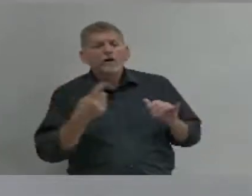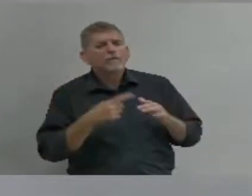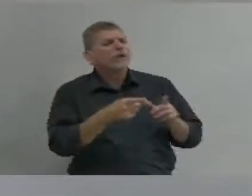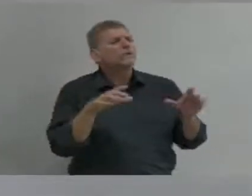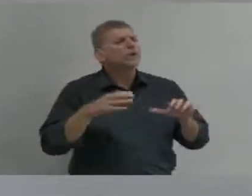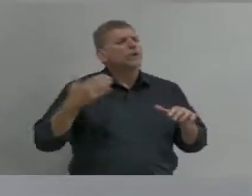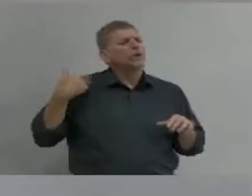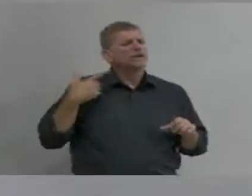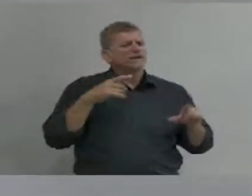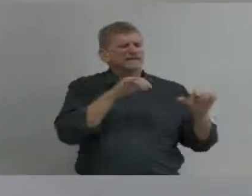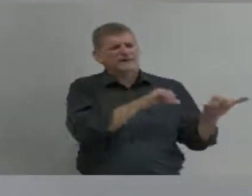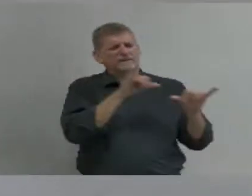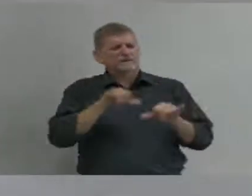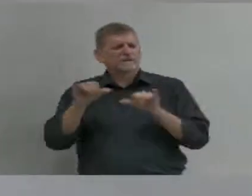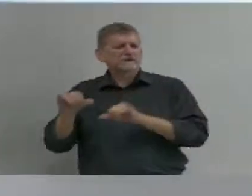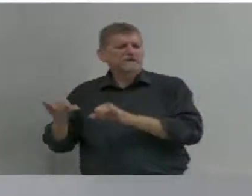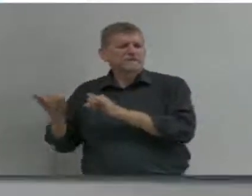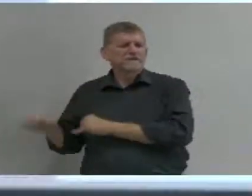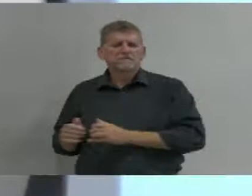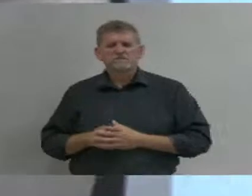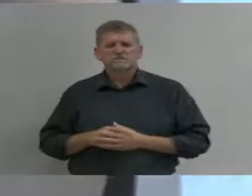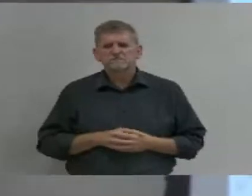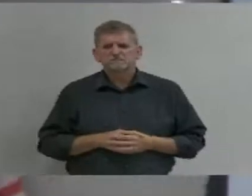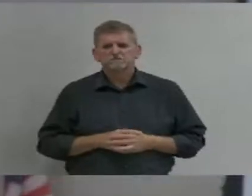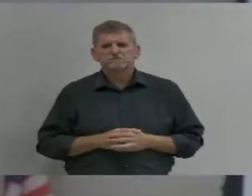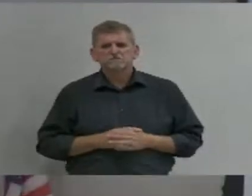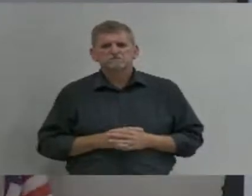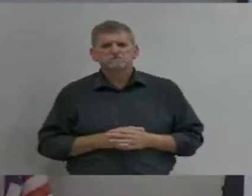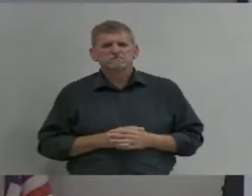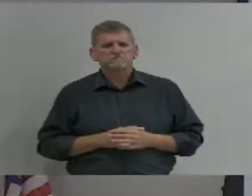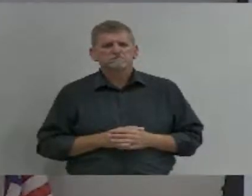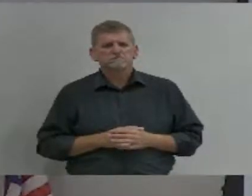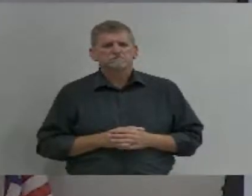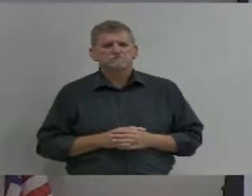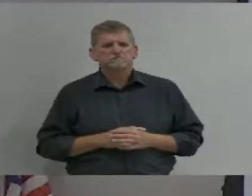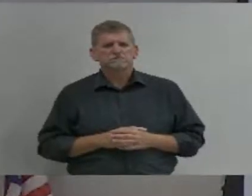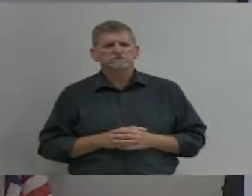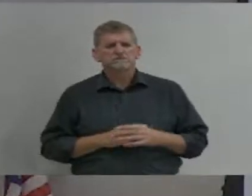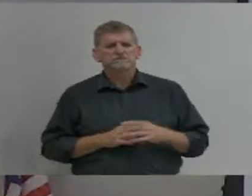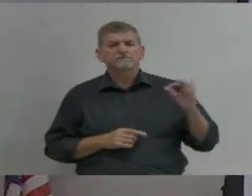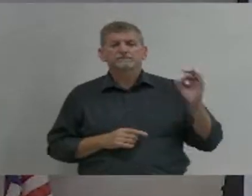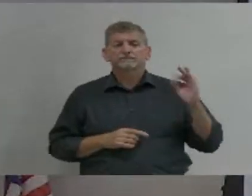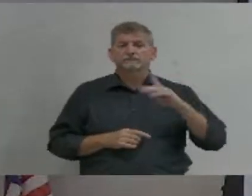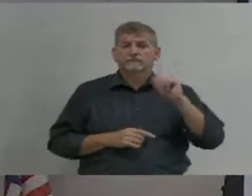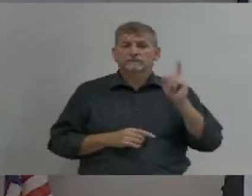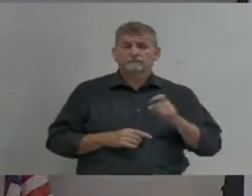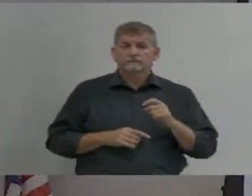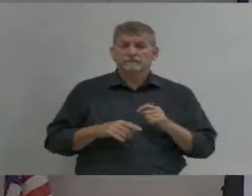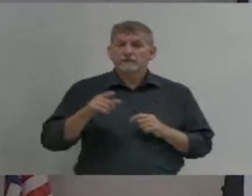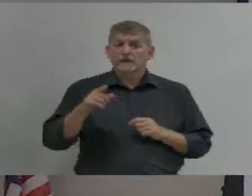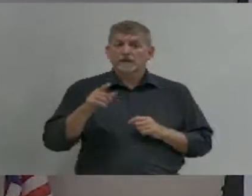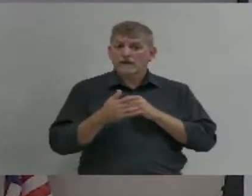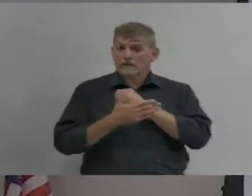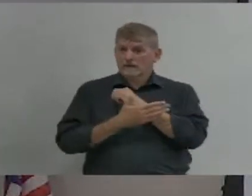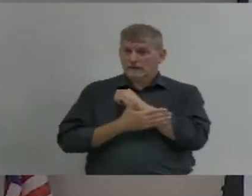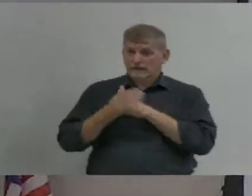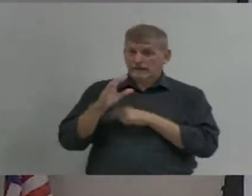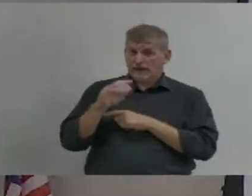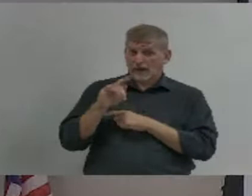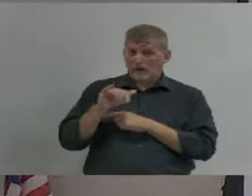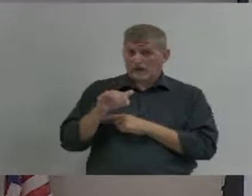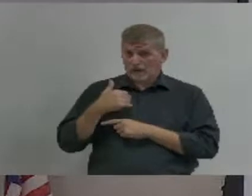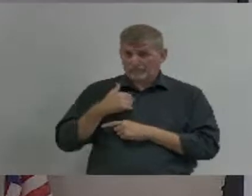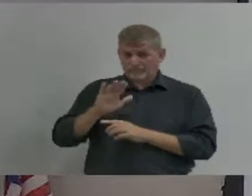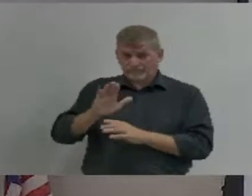Question from Dave Banger. Will the county health department do its own dashboard for COVID cases in schools? If so, when should we expect to see that?